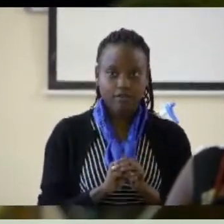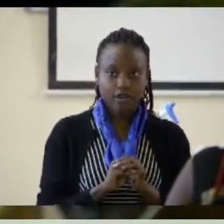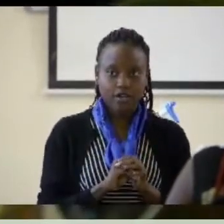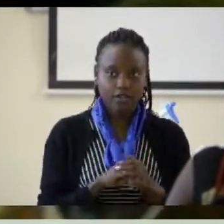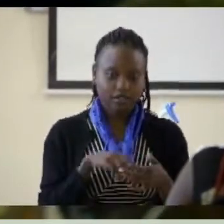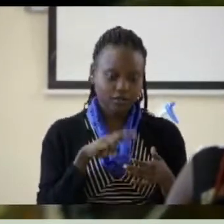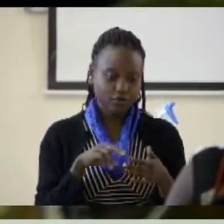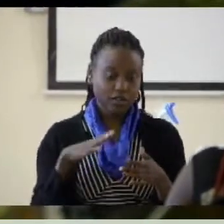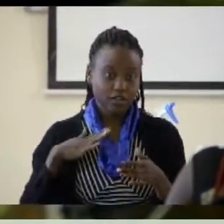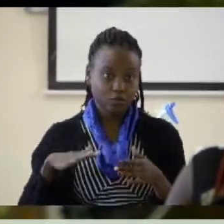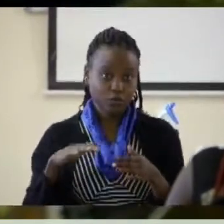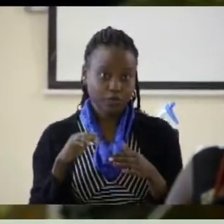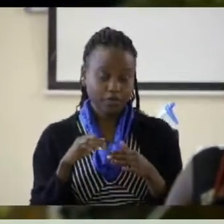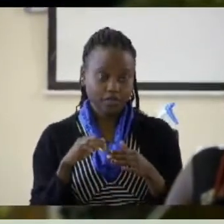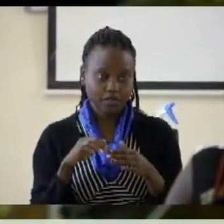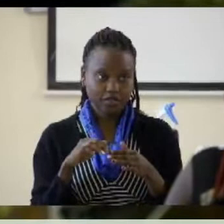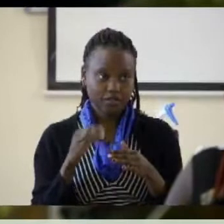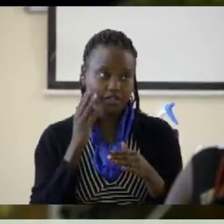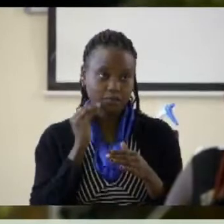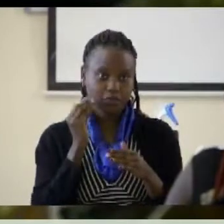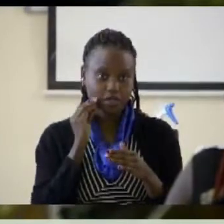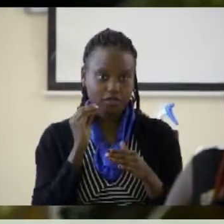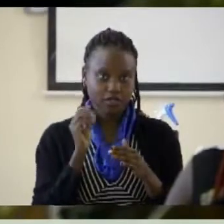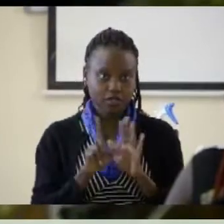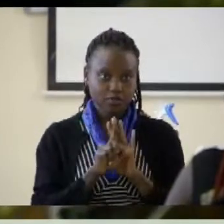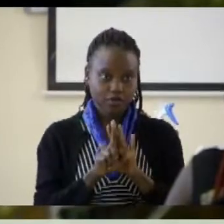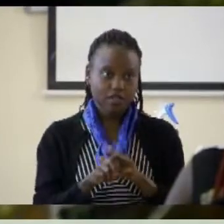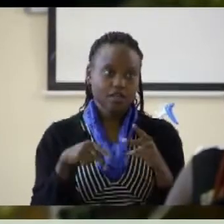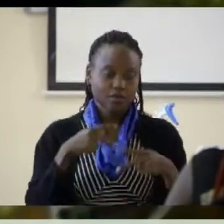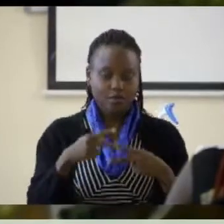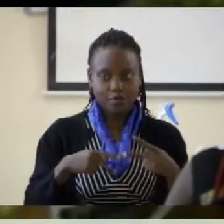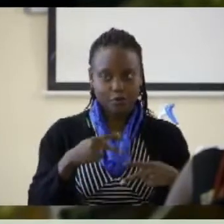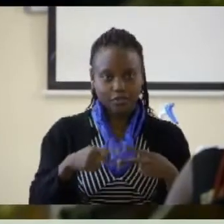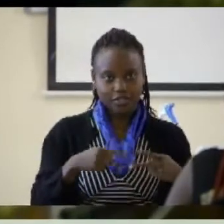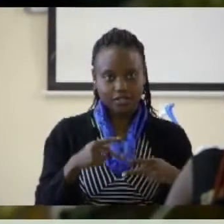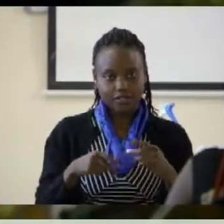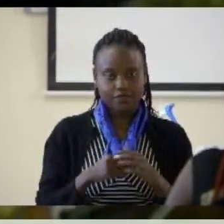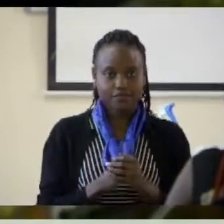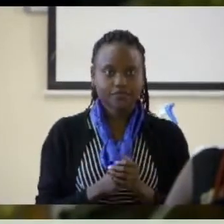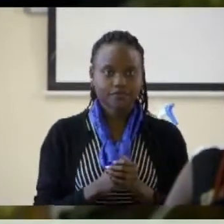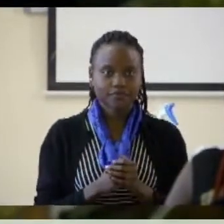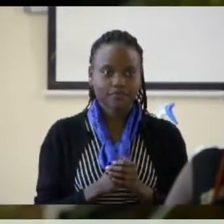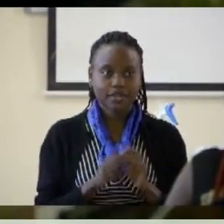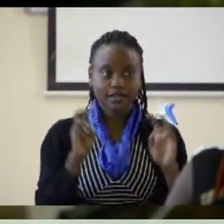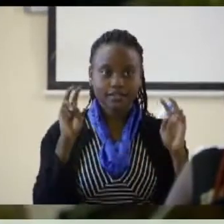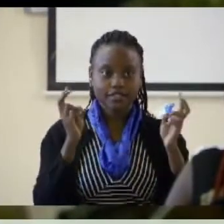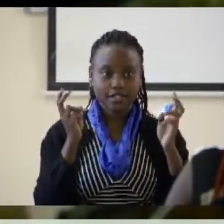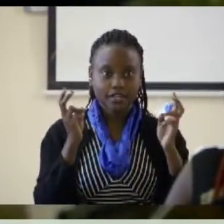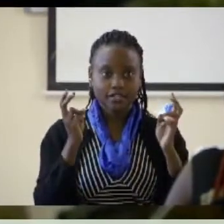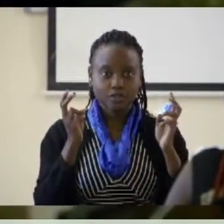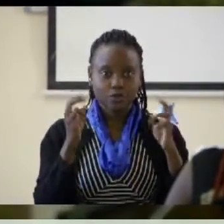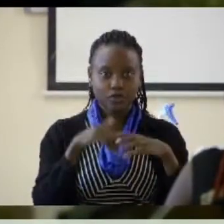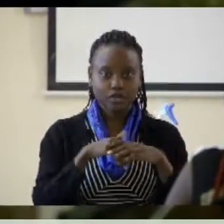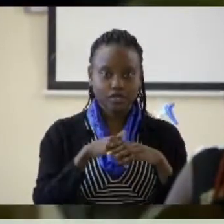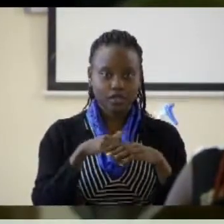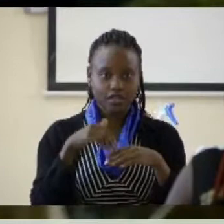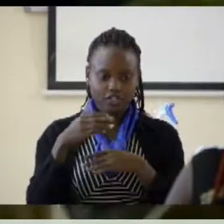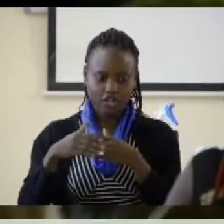women's experiences with the legal process. And it's actually titled In the Shadow of the